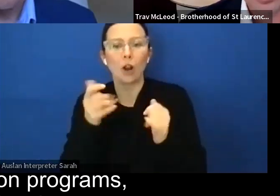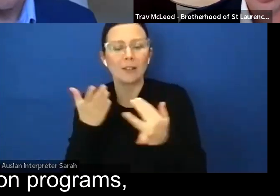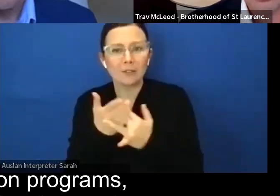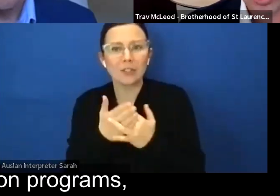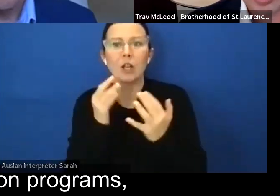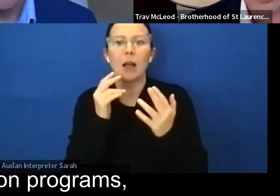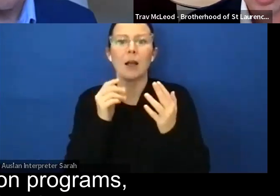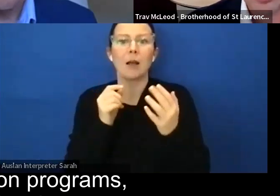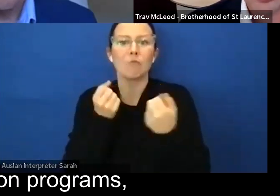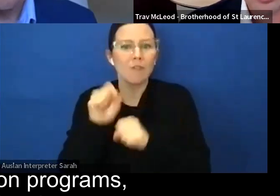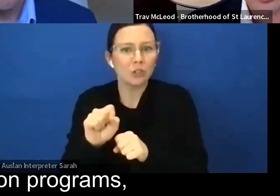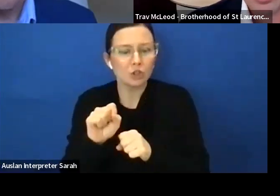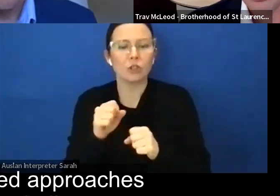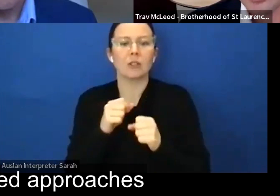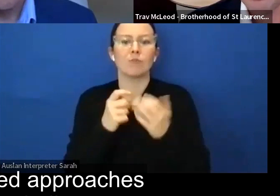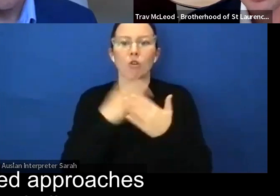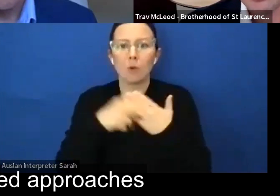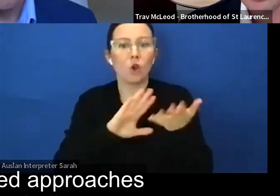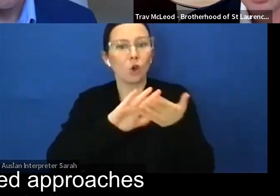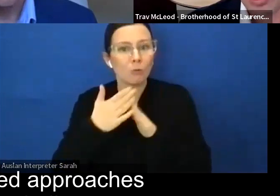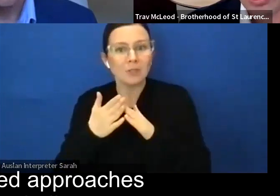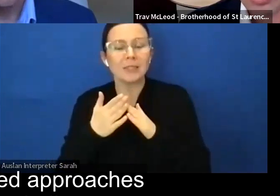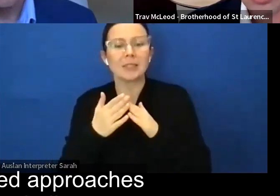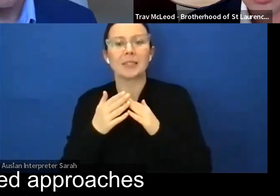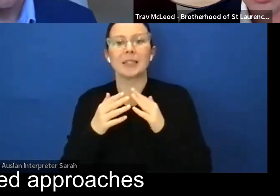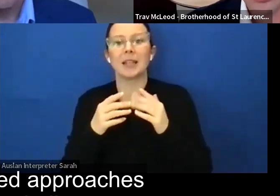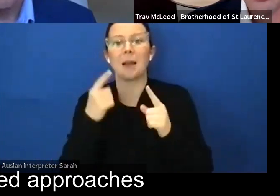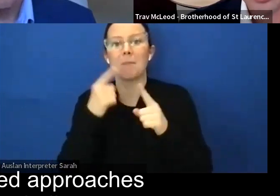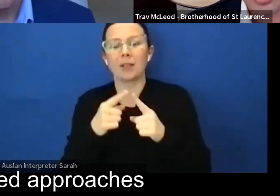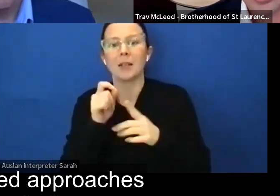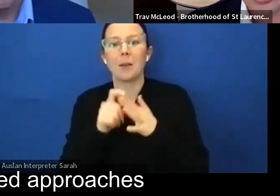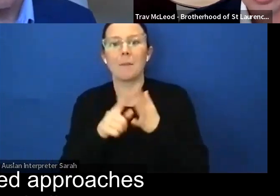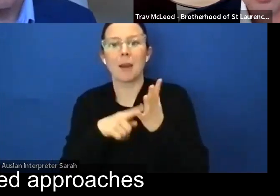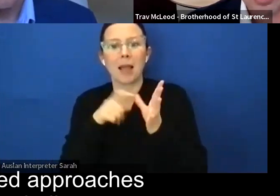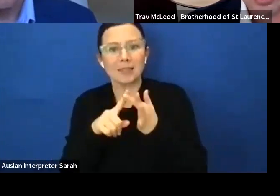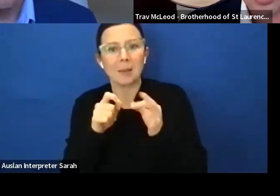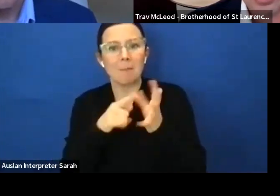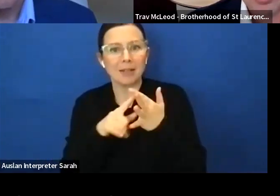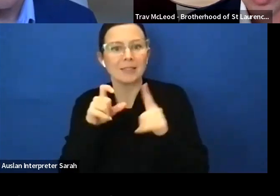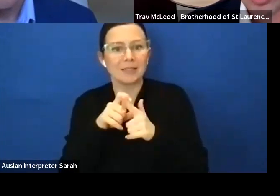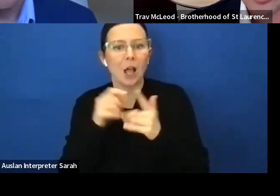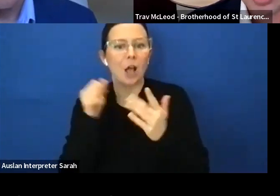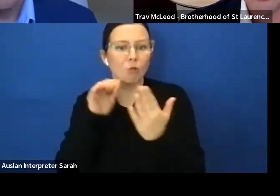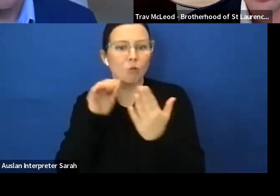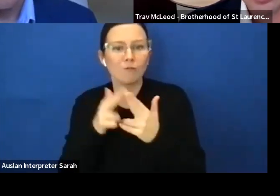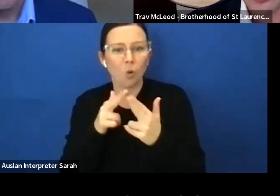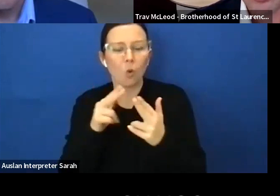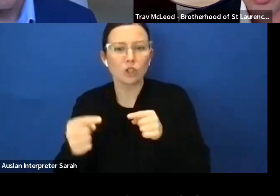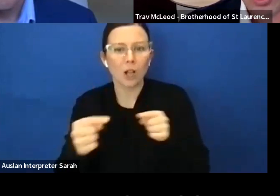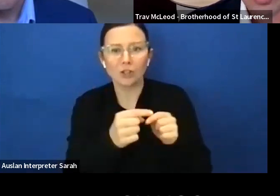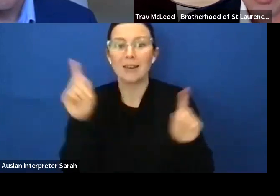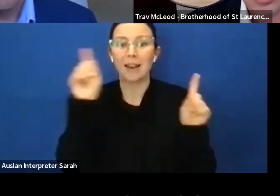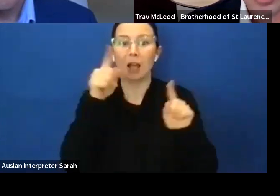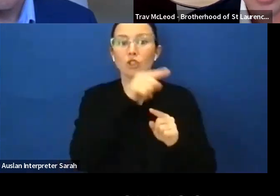programs, community development and place-based approaches to community challenges. And Gretchen is currently the